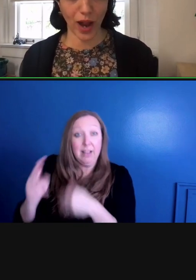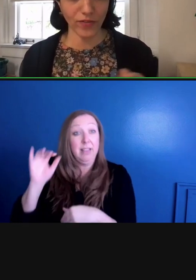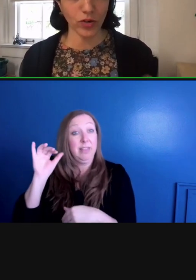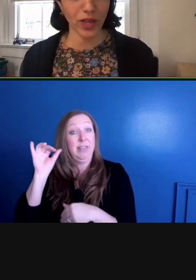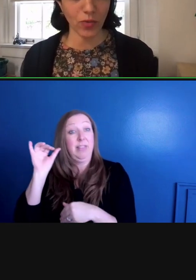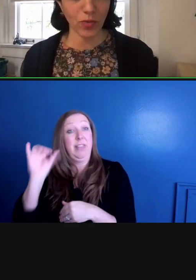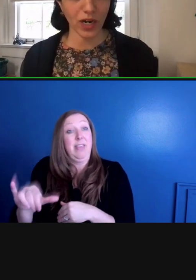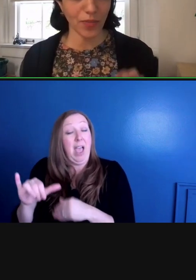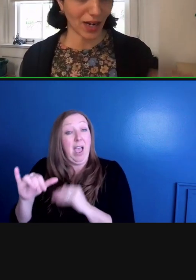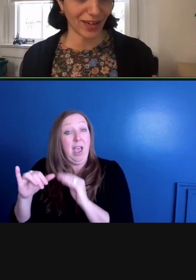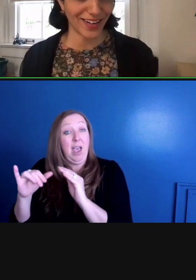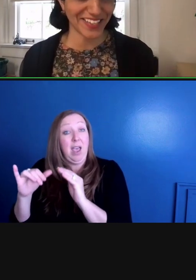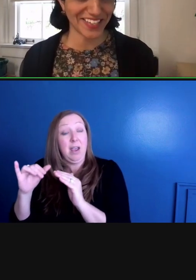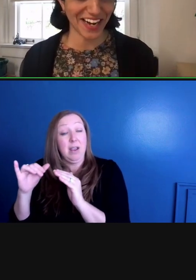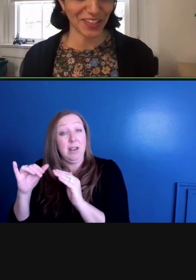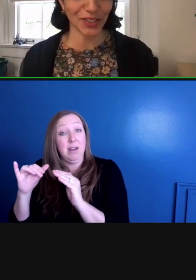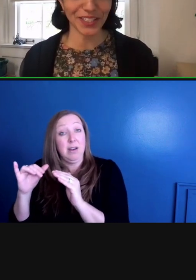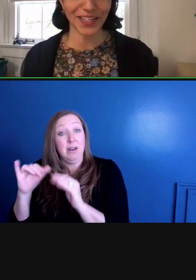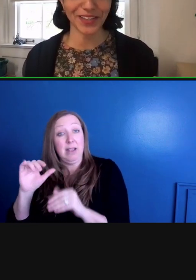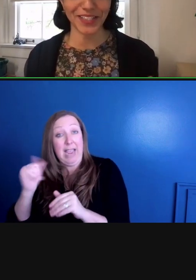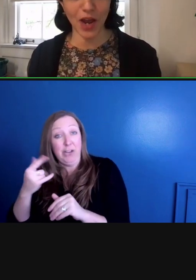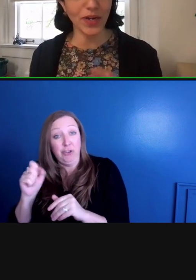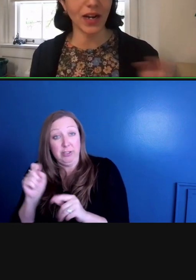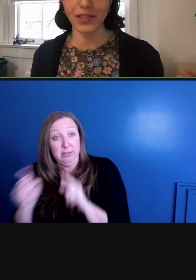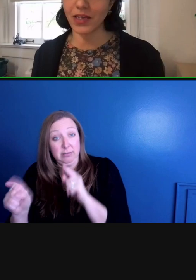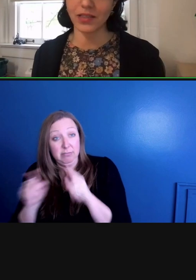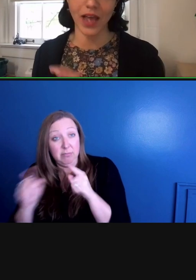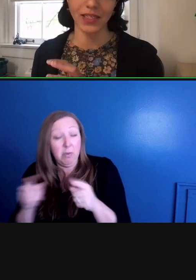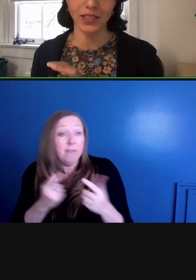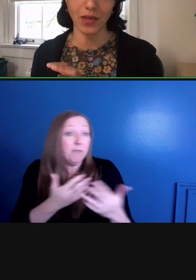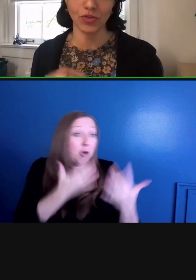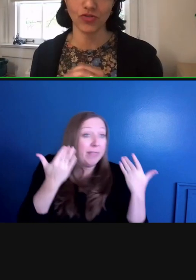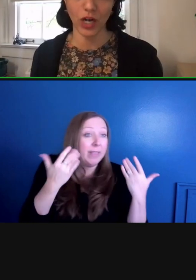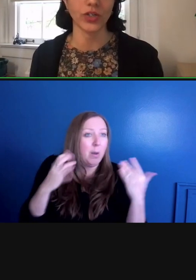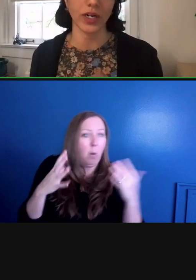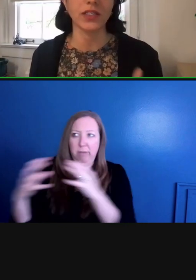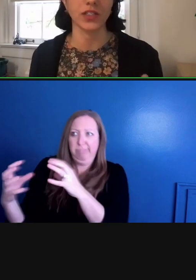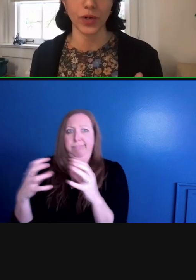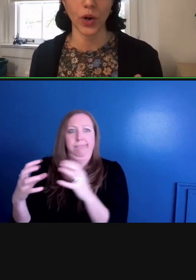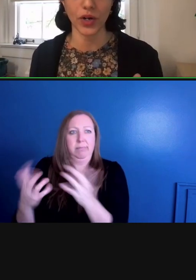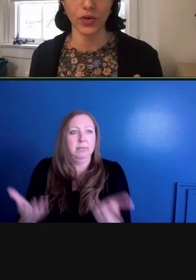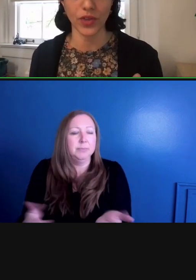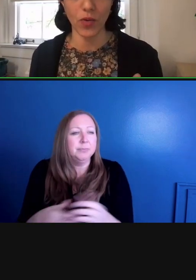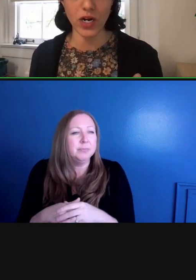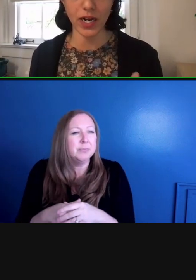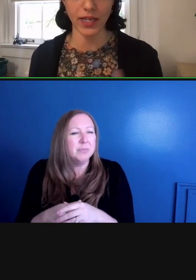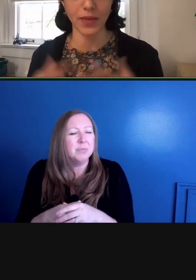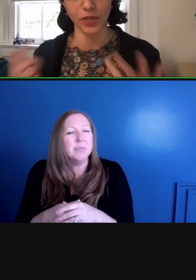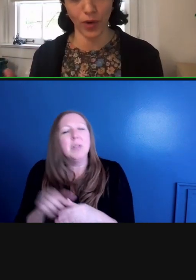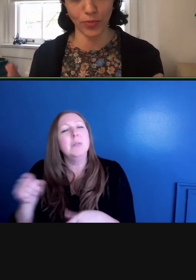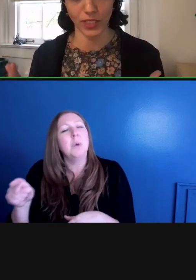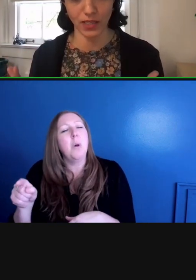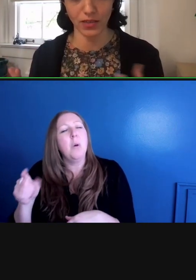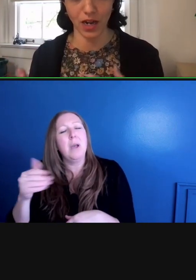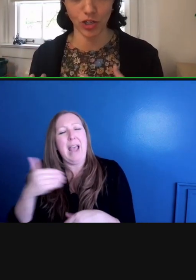So the graph neural network, I'm not going to get into the technical details now, but it has the exact same structure as this recurrent neural network, except it represents not